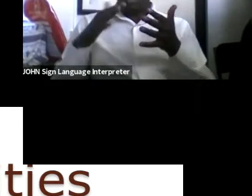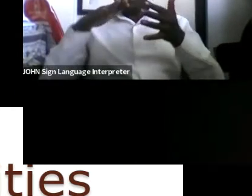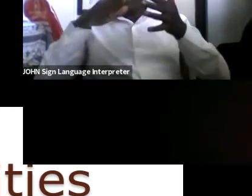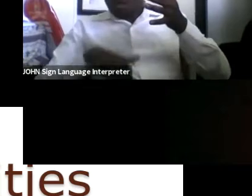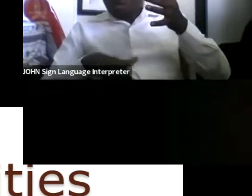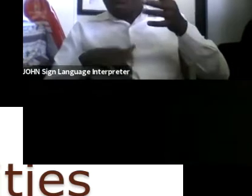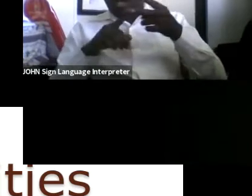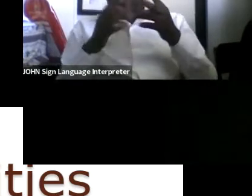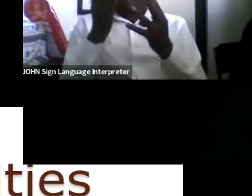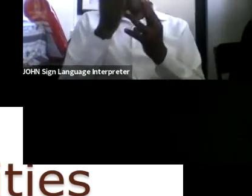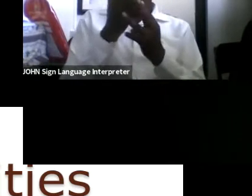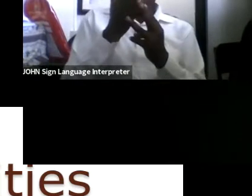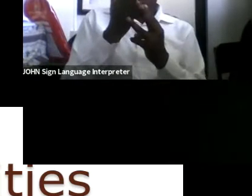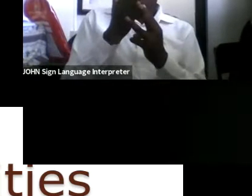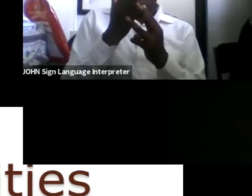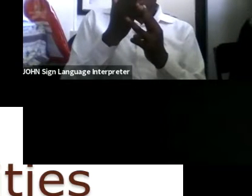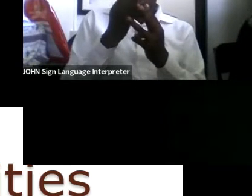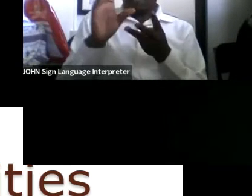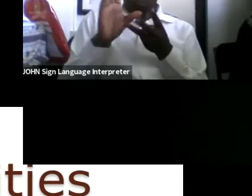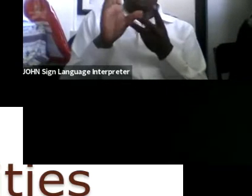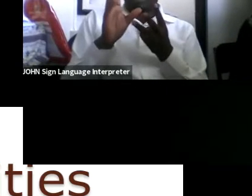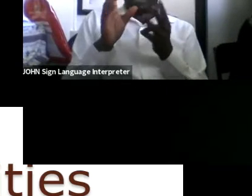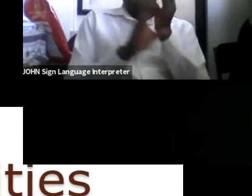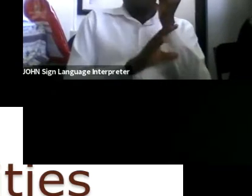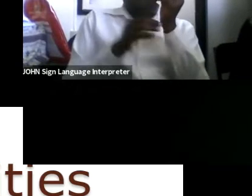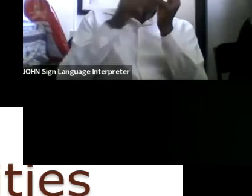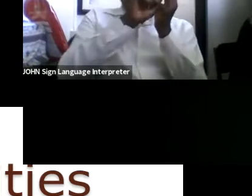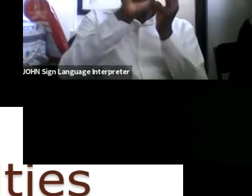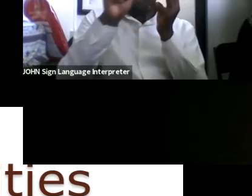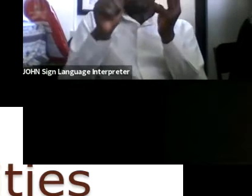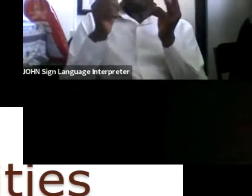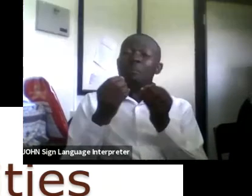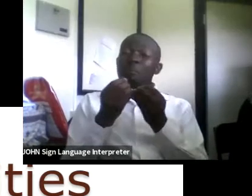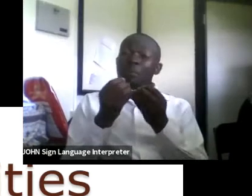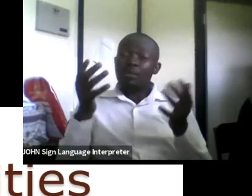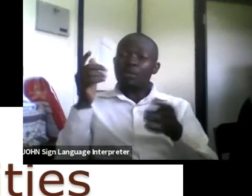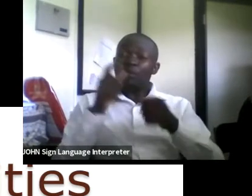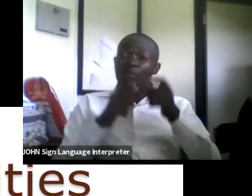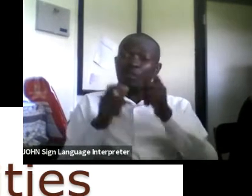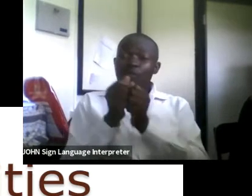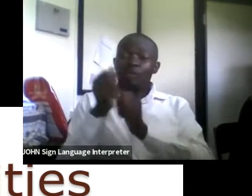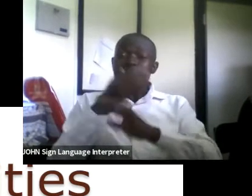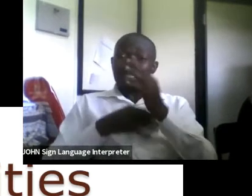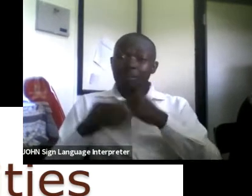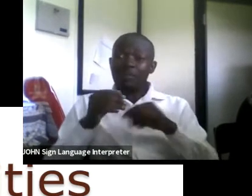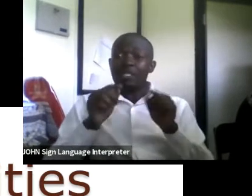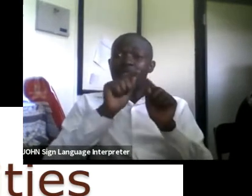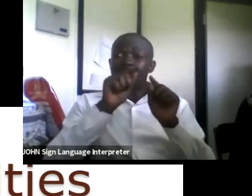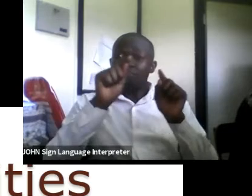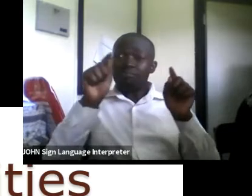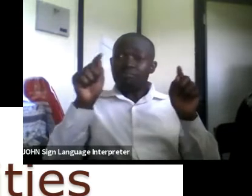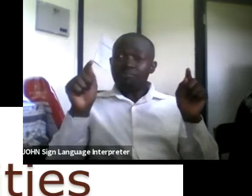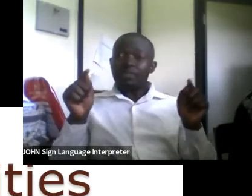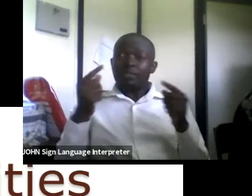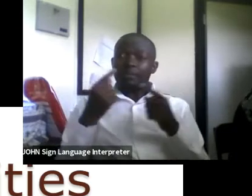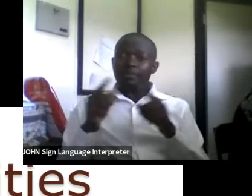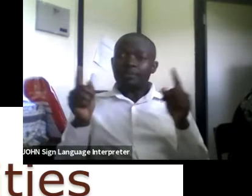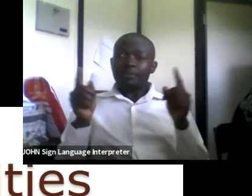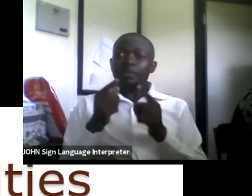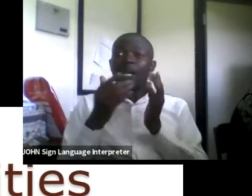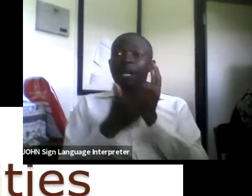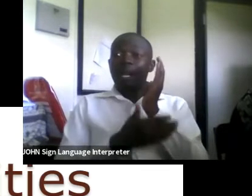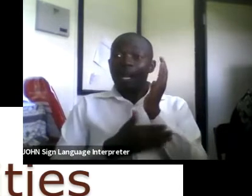countries. And we found that the majority of the people with disabilities in LMIC countries live below the